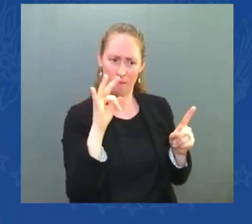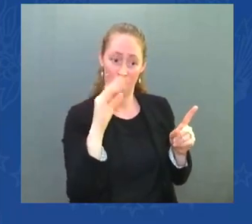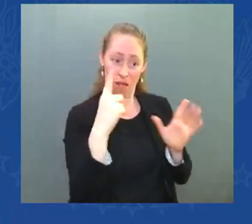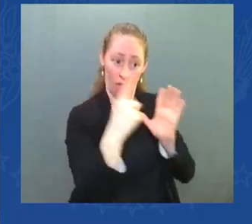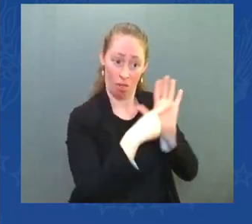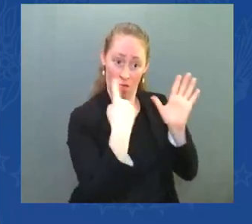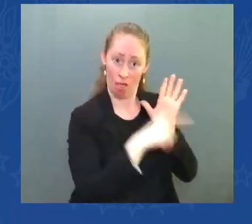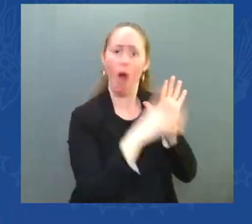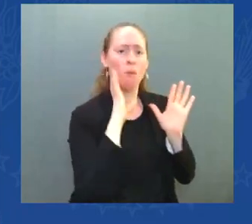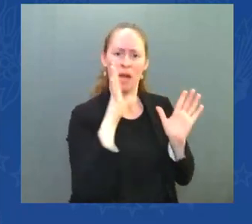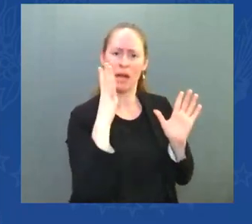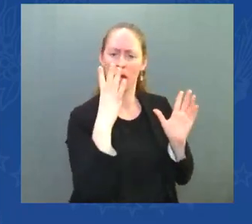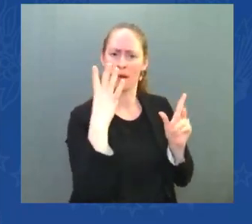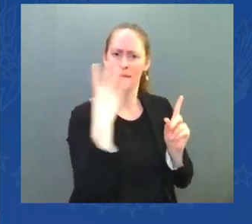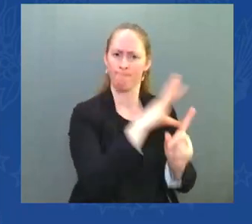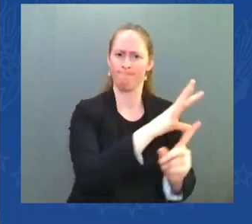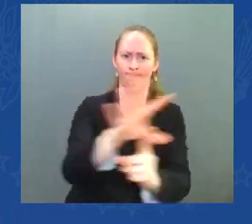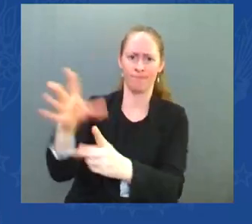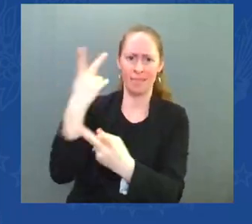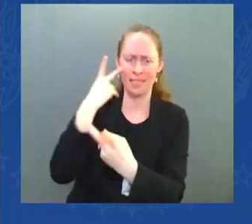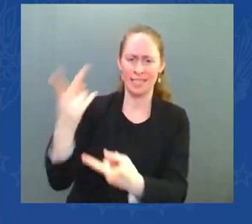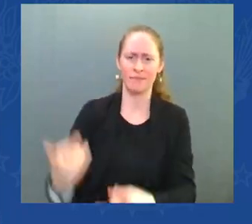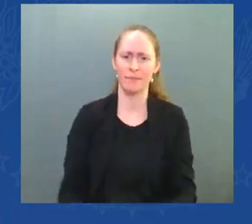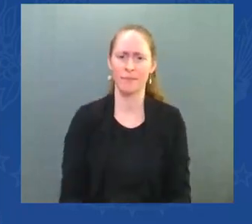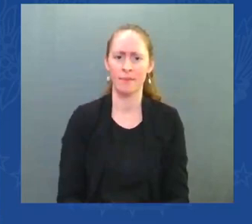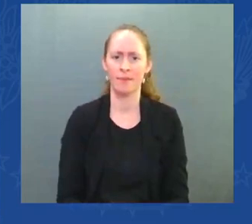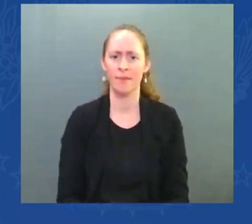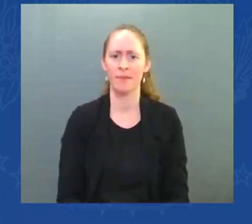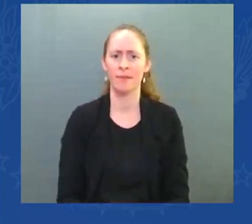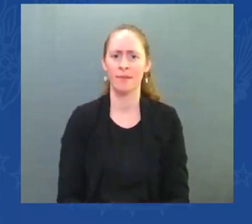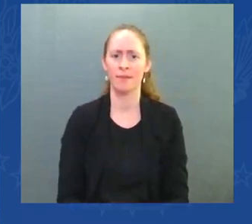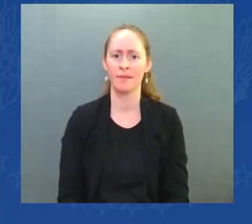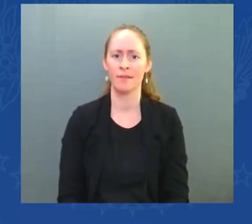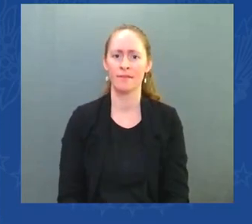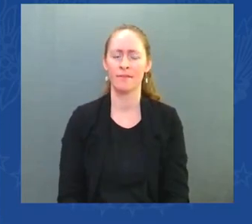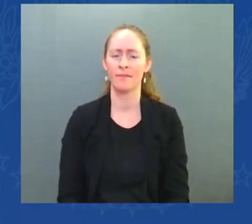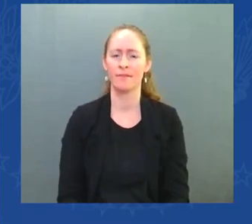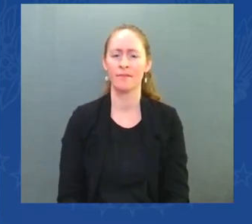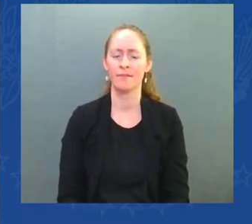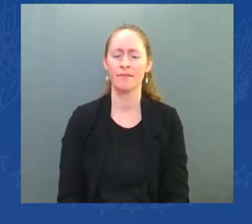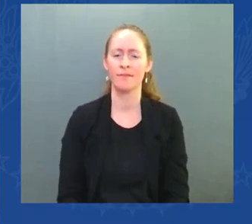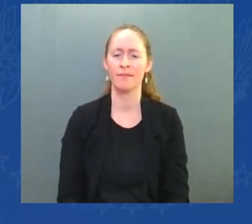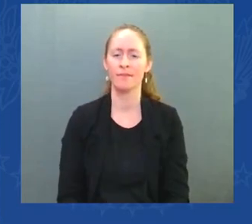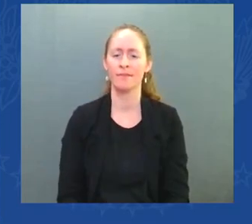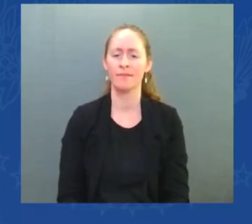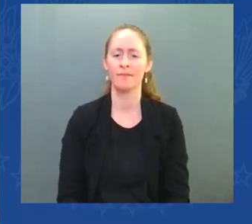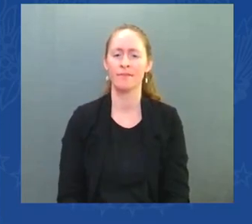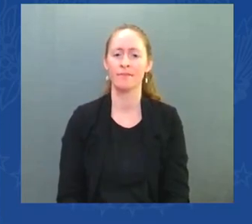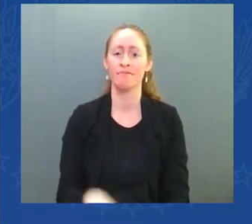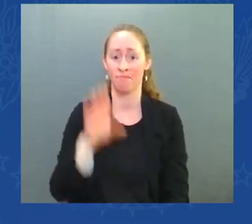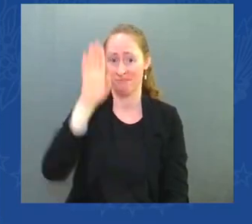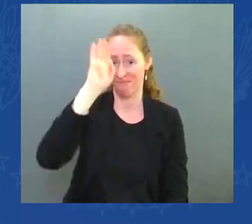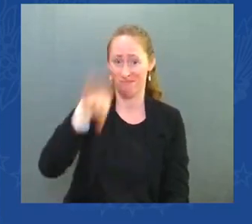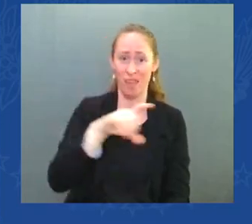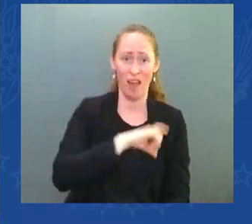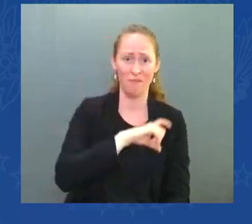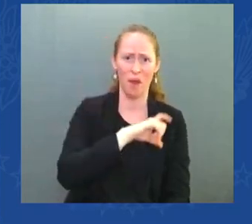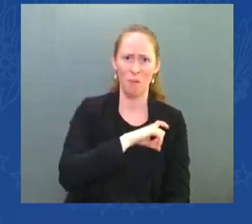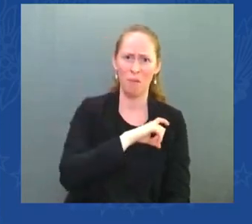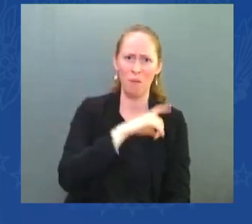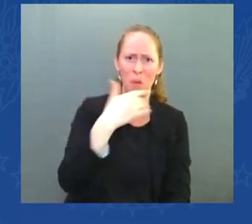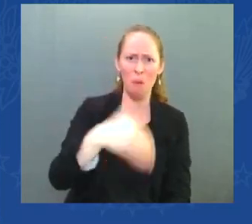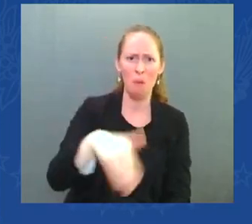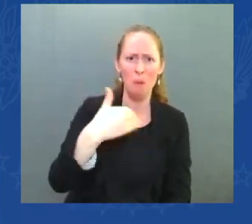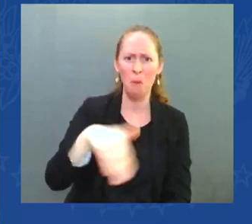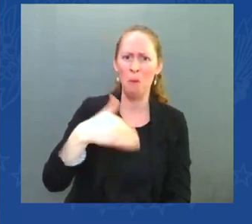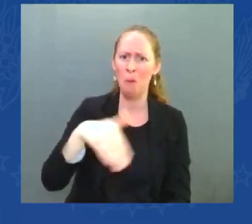and no person and no agency is perfect. But the president is right. The men and